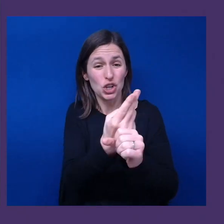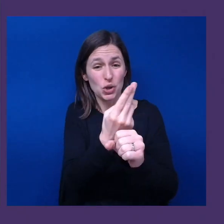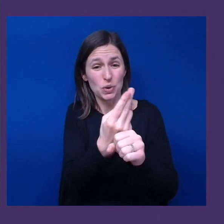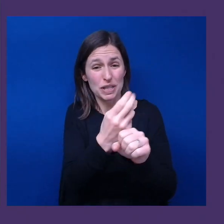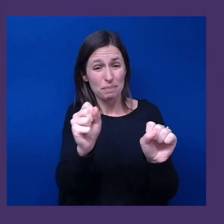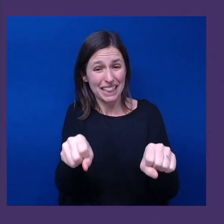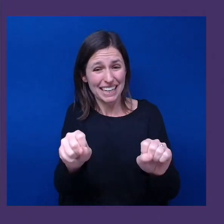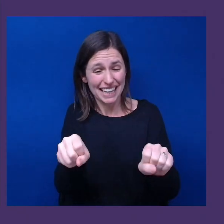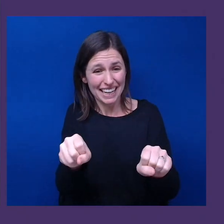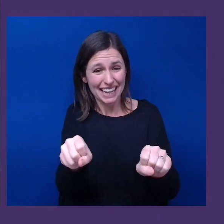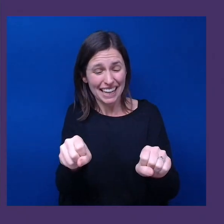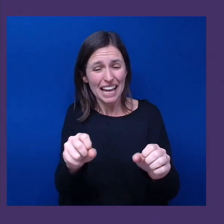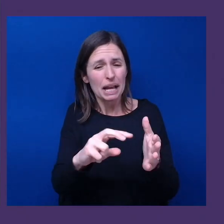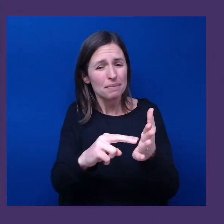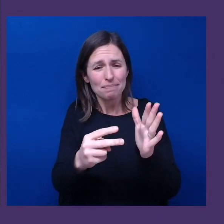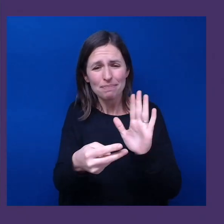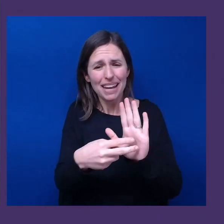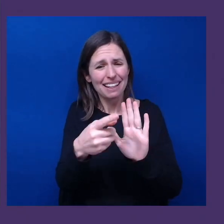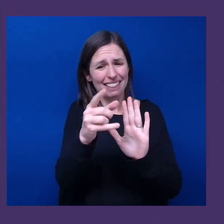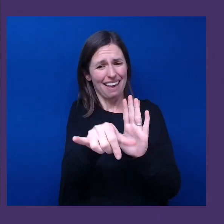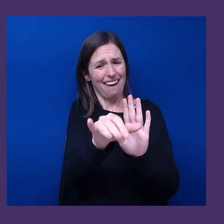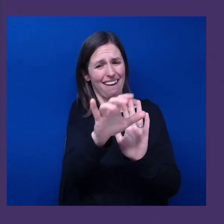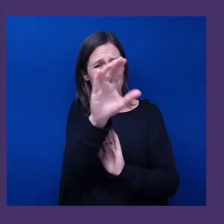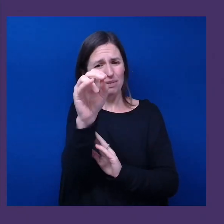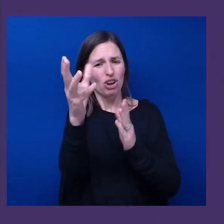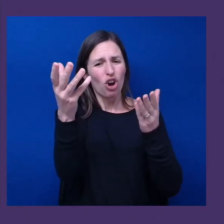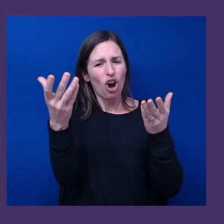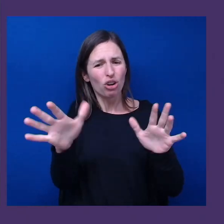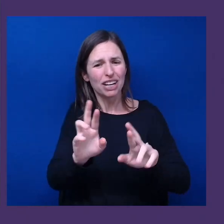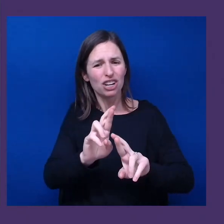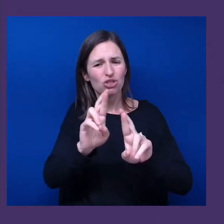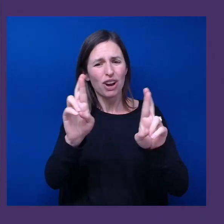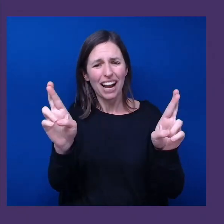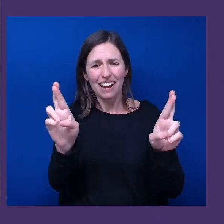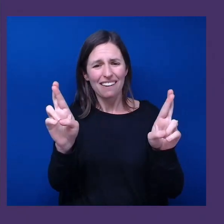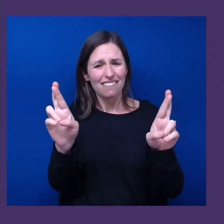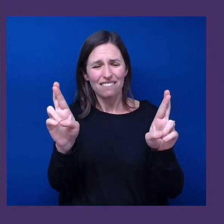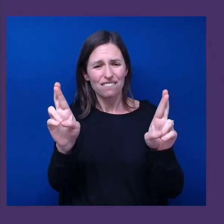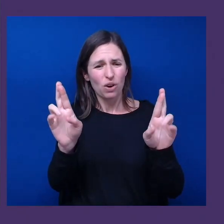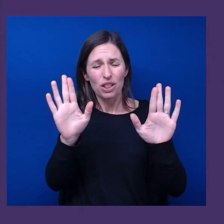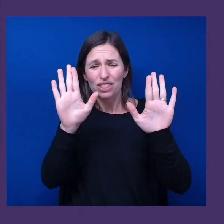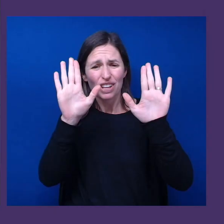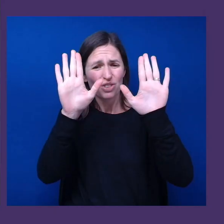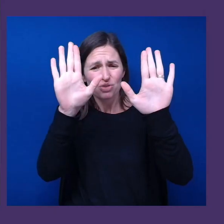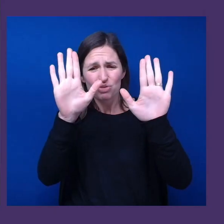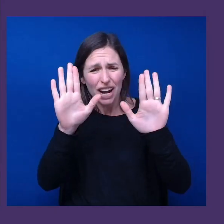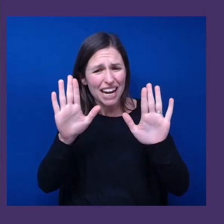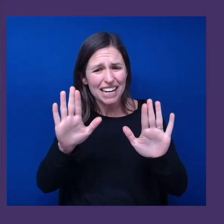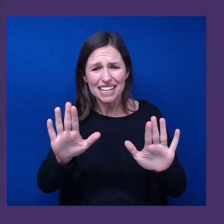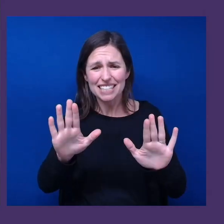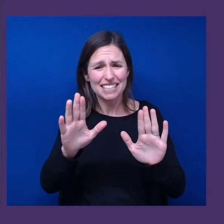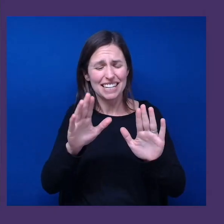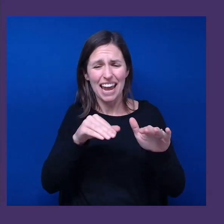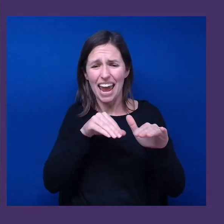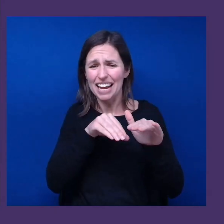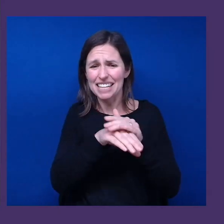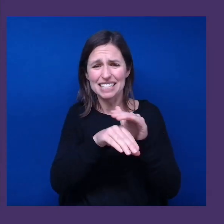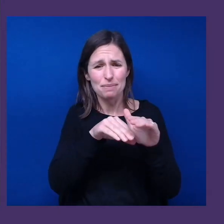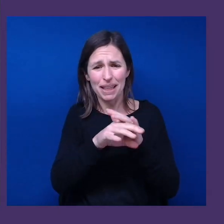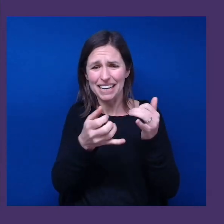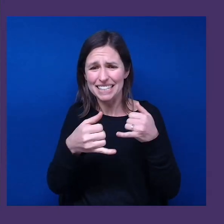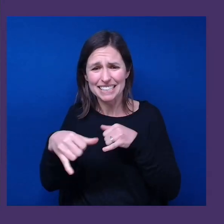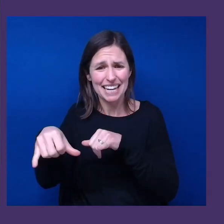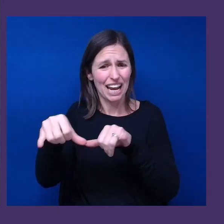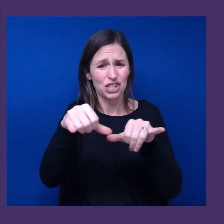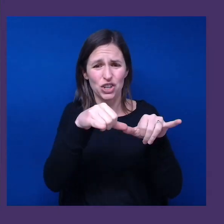themselves for the latest, greatest accessibility standard that will come on to the market,